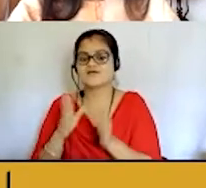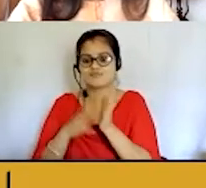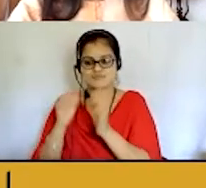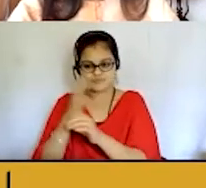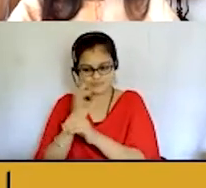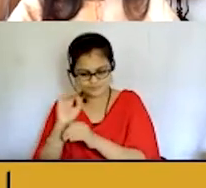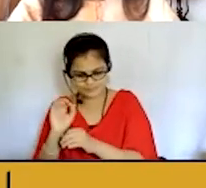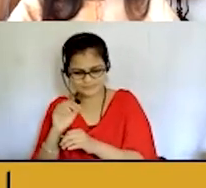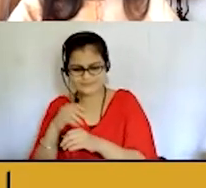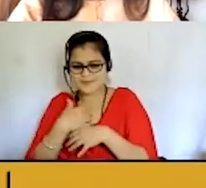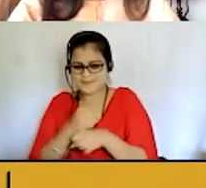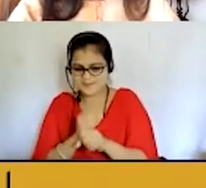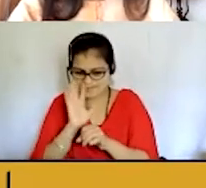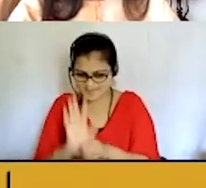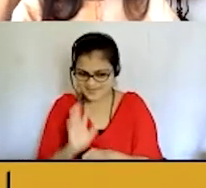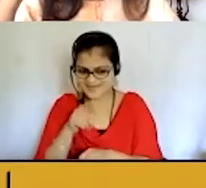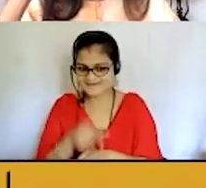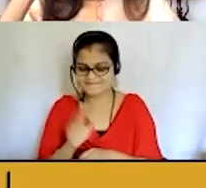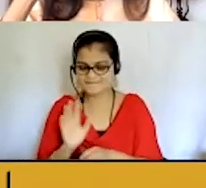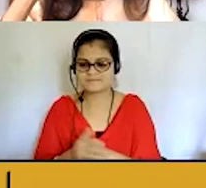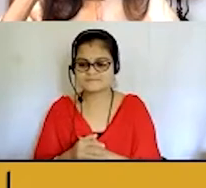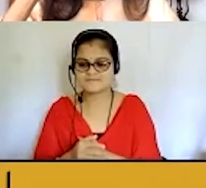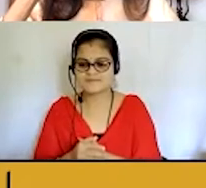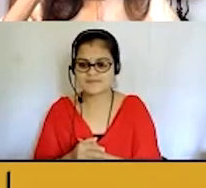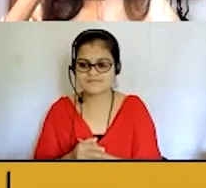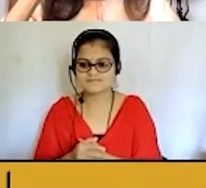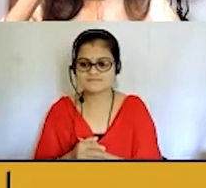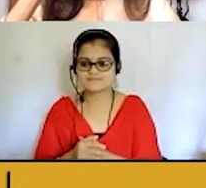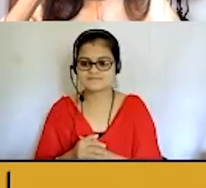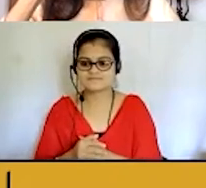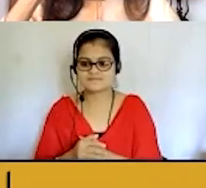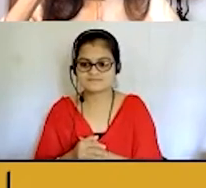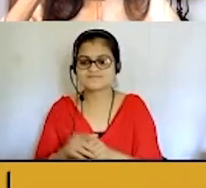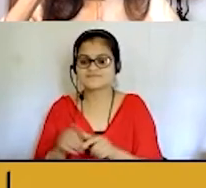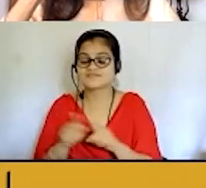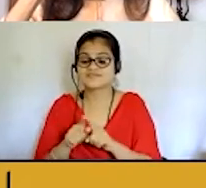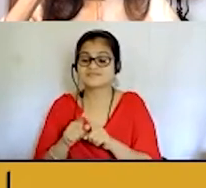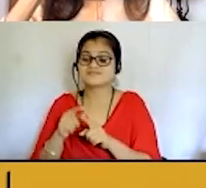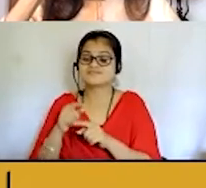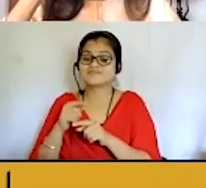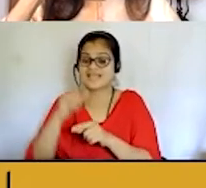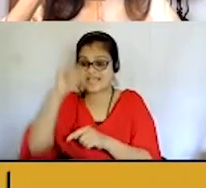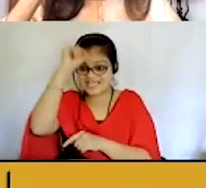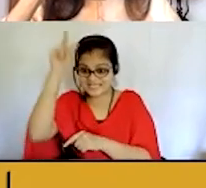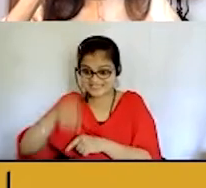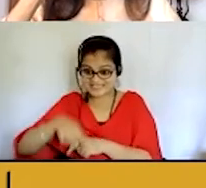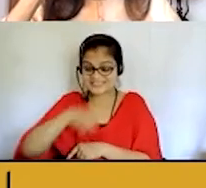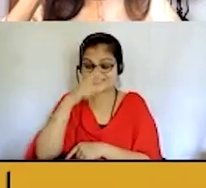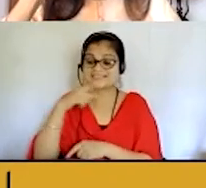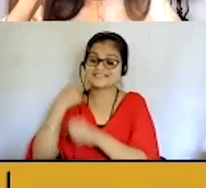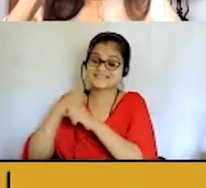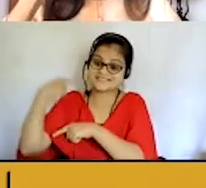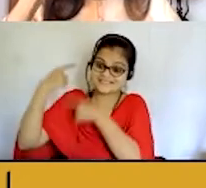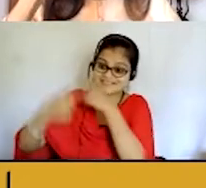that. And therefore, very, very traditional Indian art, but with